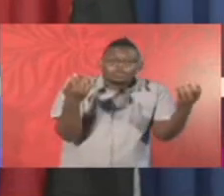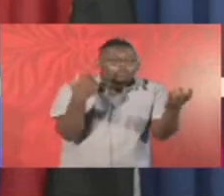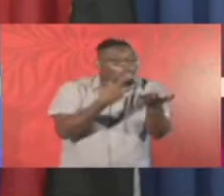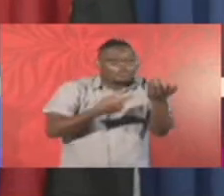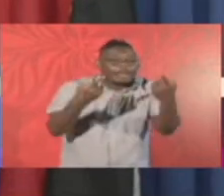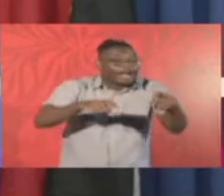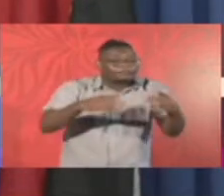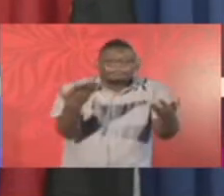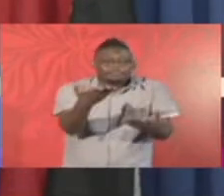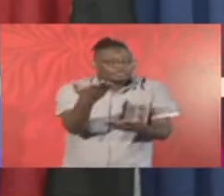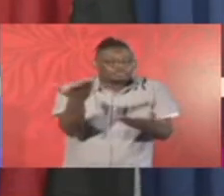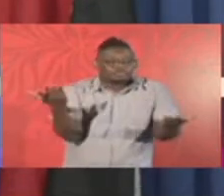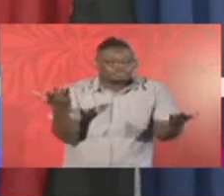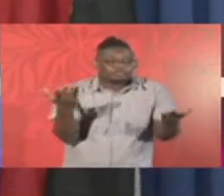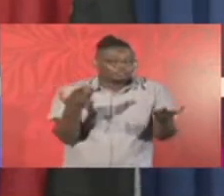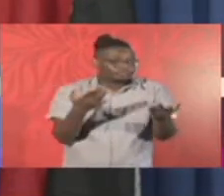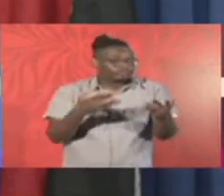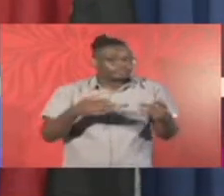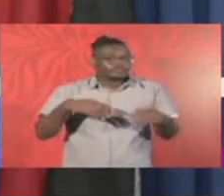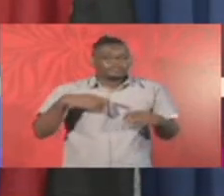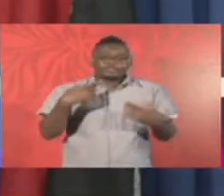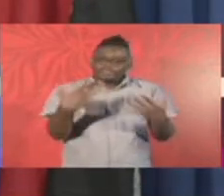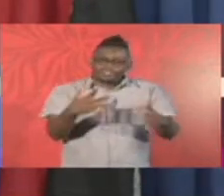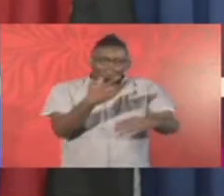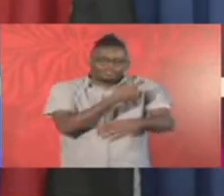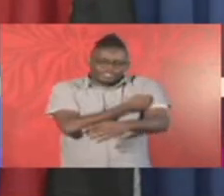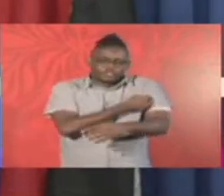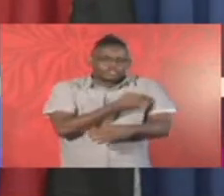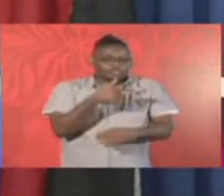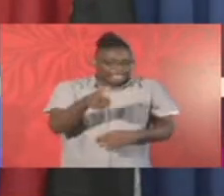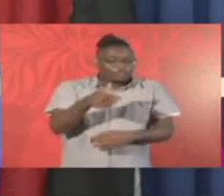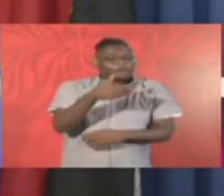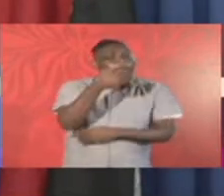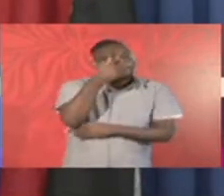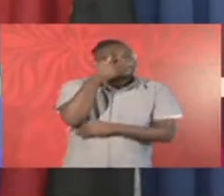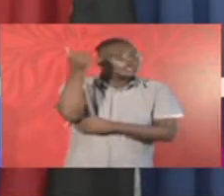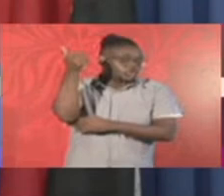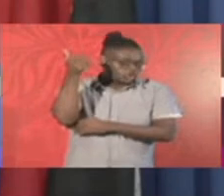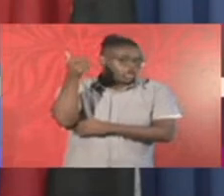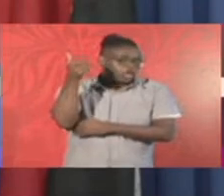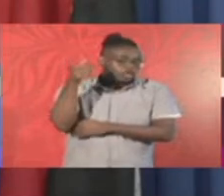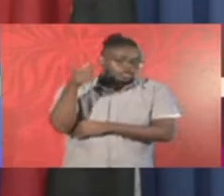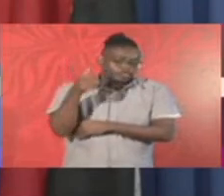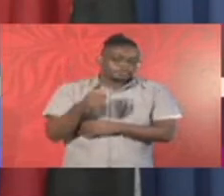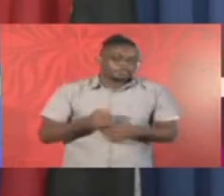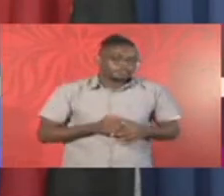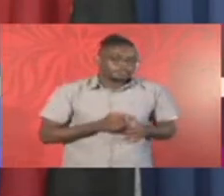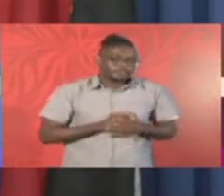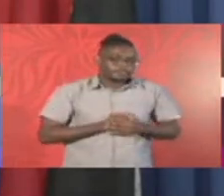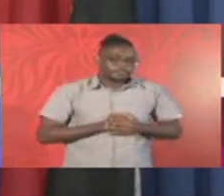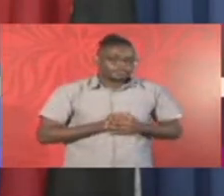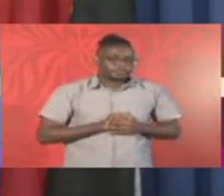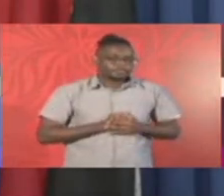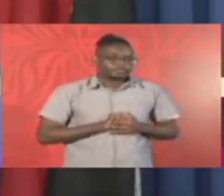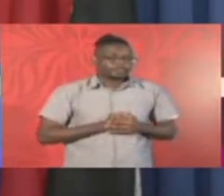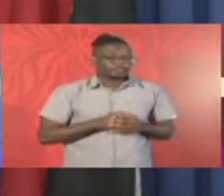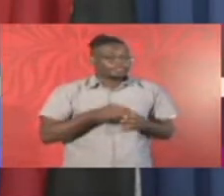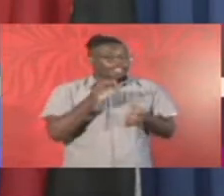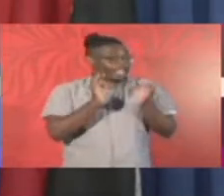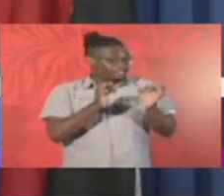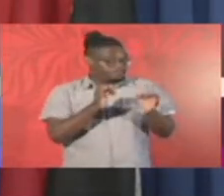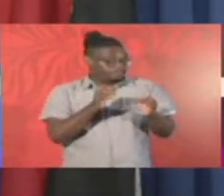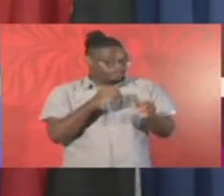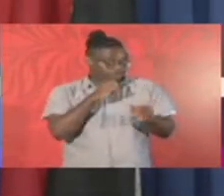the vaccinated population is the group that is doing better So if you're not going to get vaccinated,